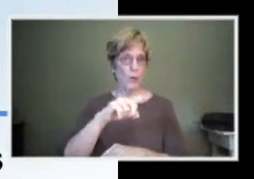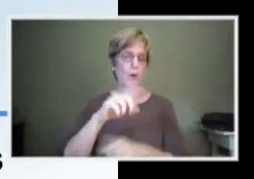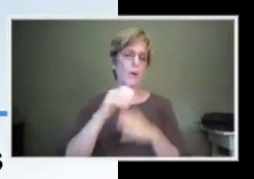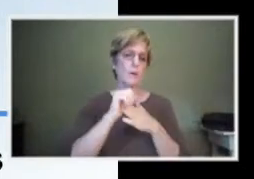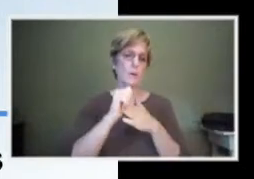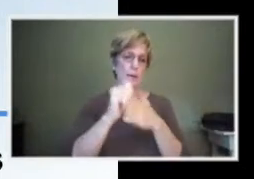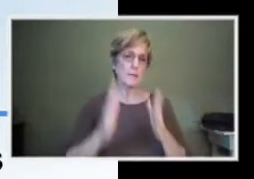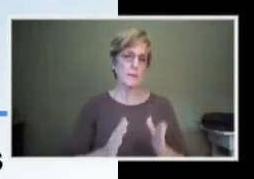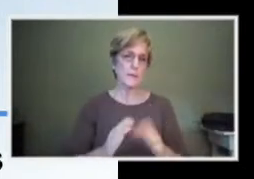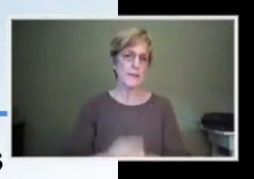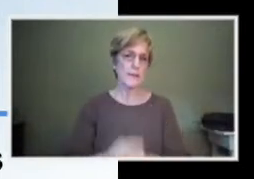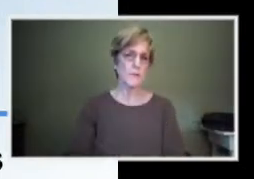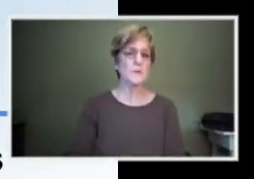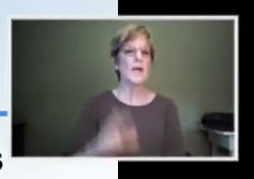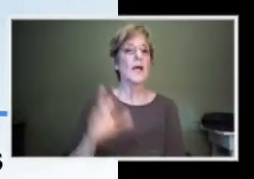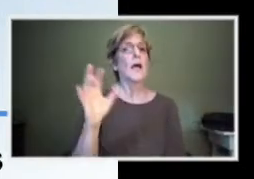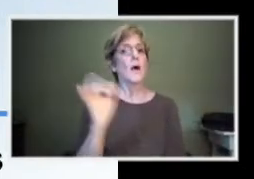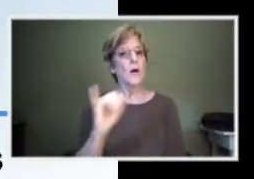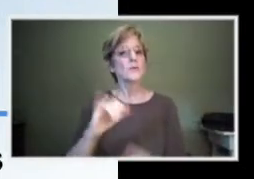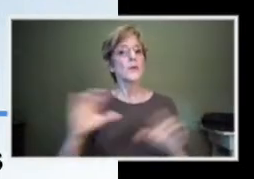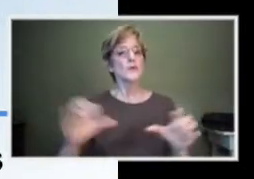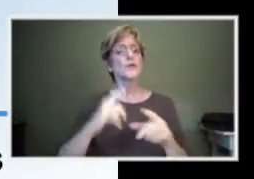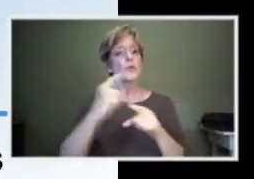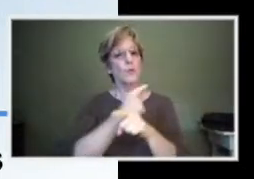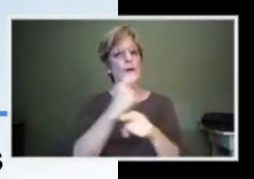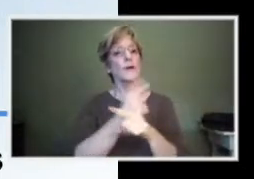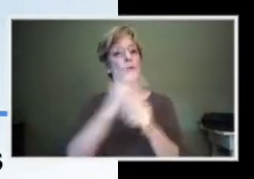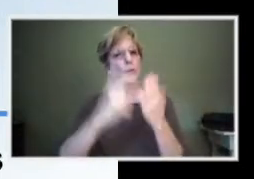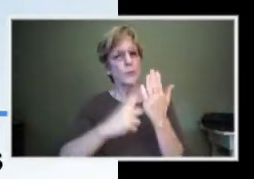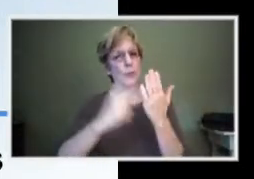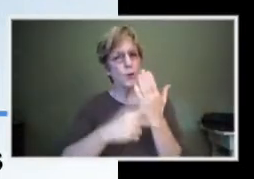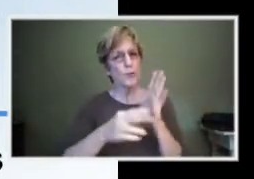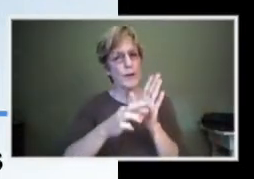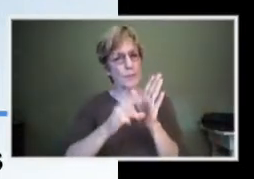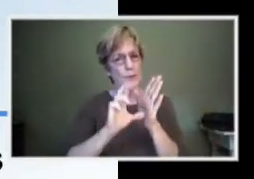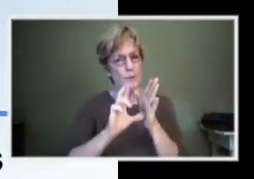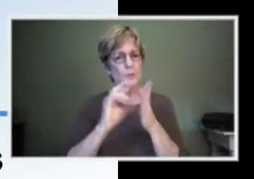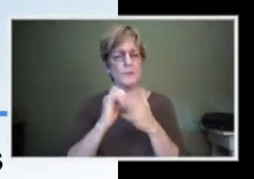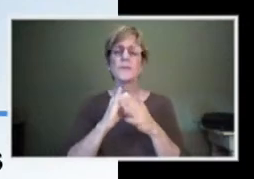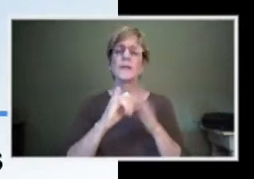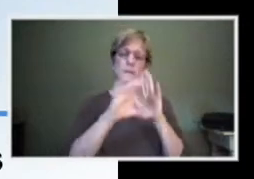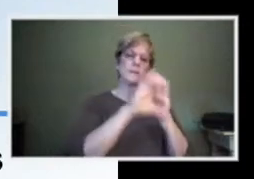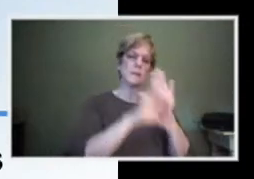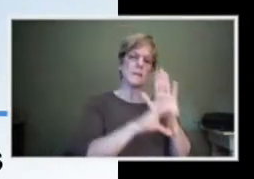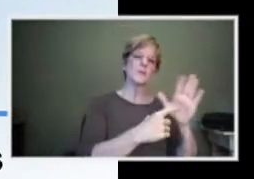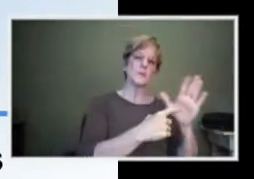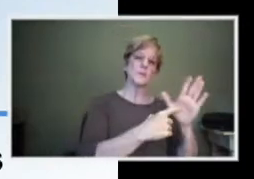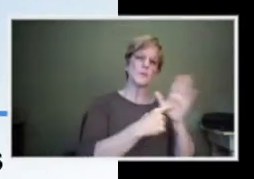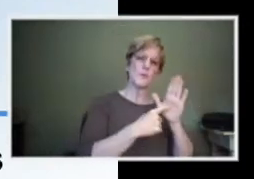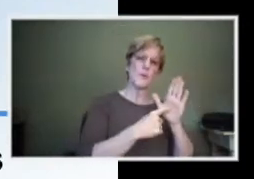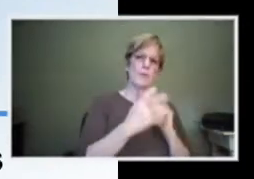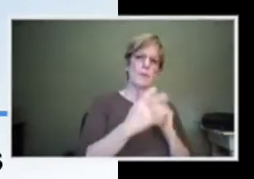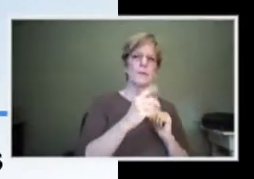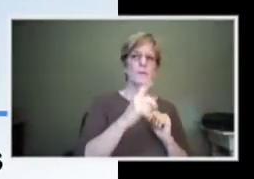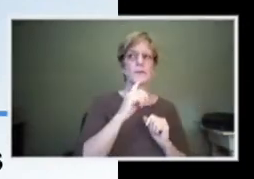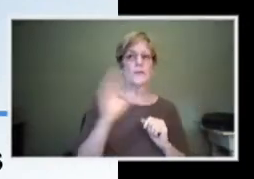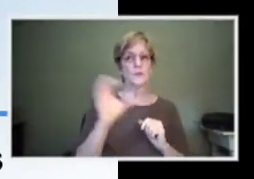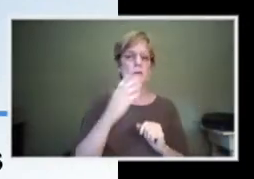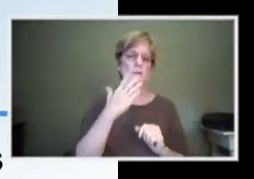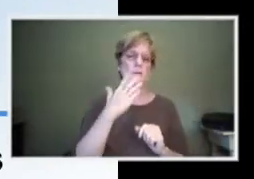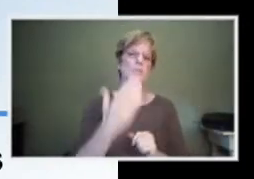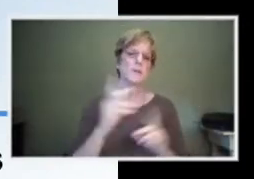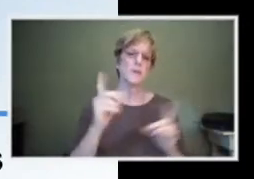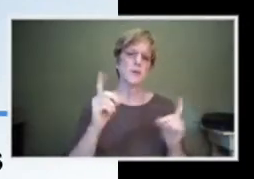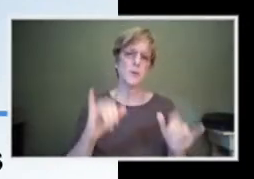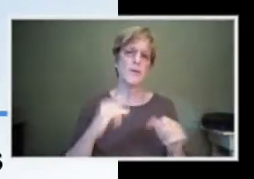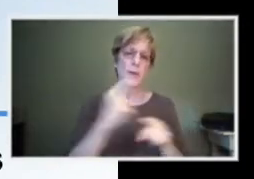And then, of course, conduct regular program reviews. This is a constitutional requirement, and actually Charlotte's been quite good about doing that on a